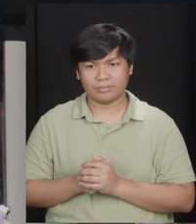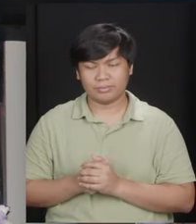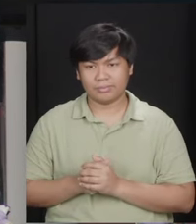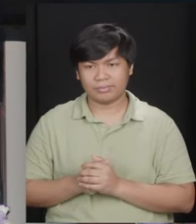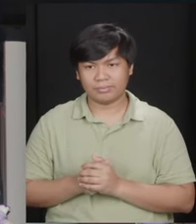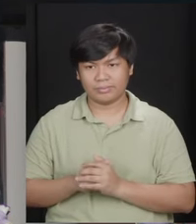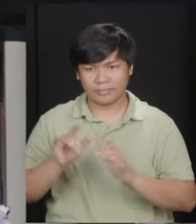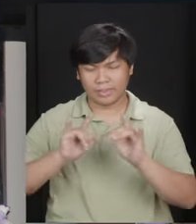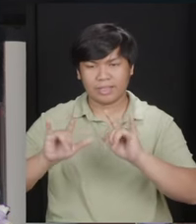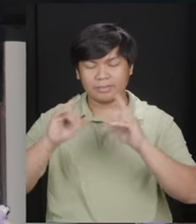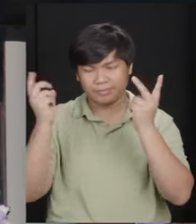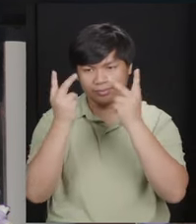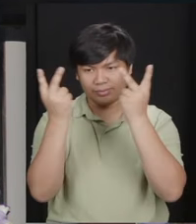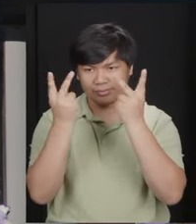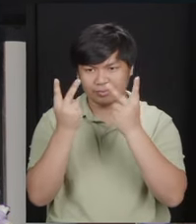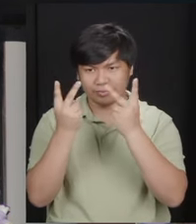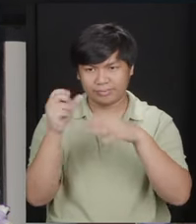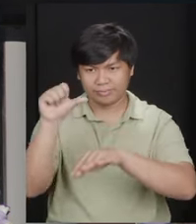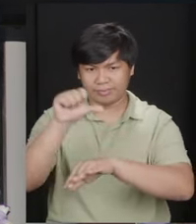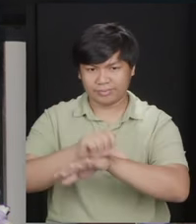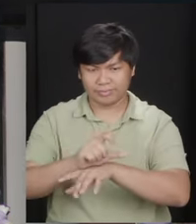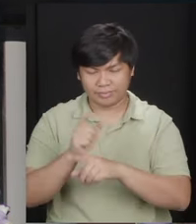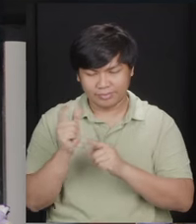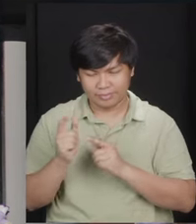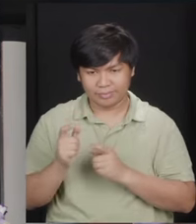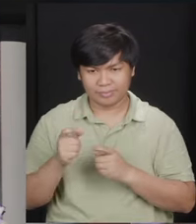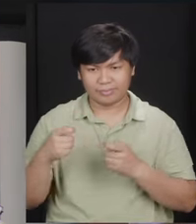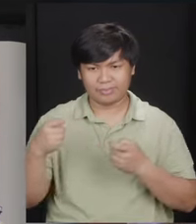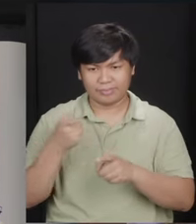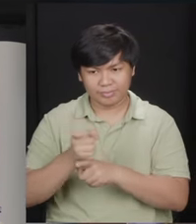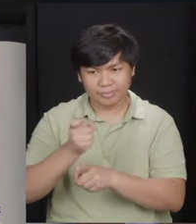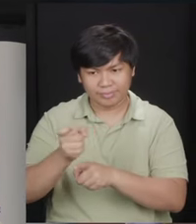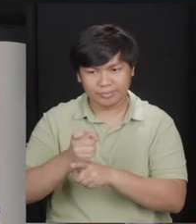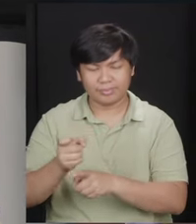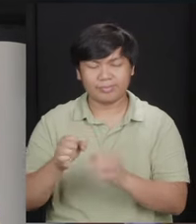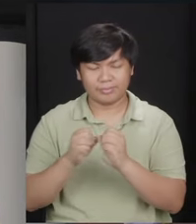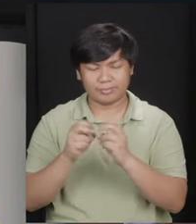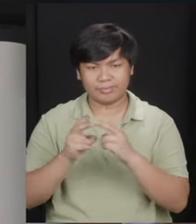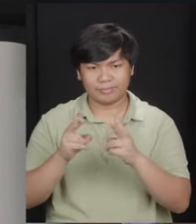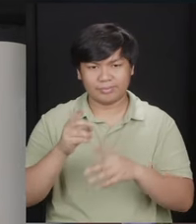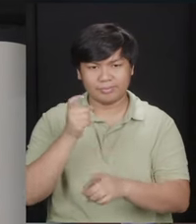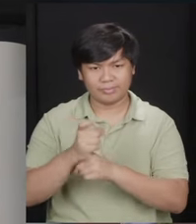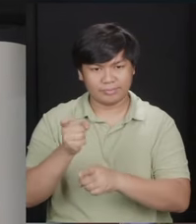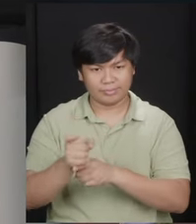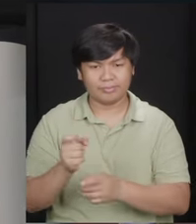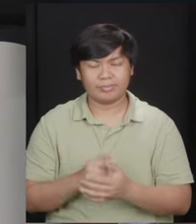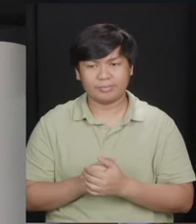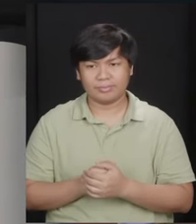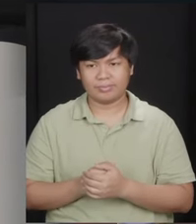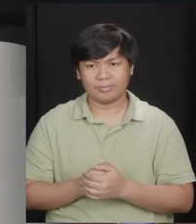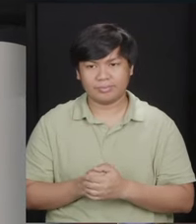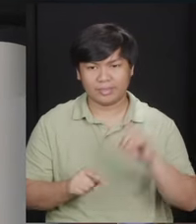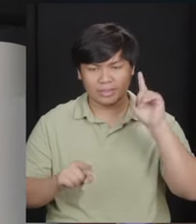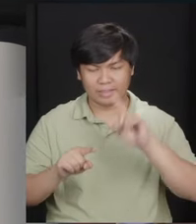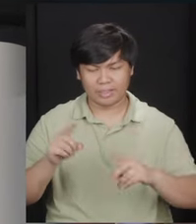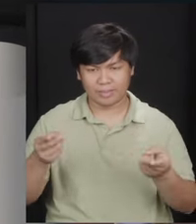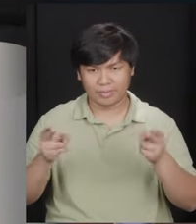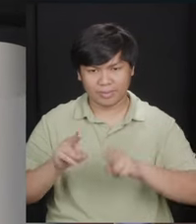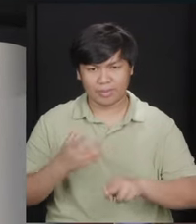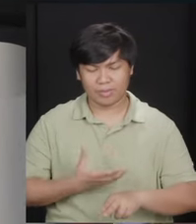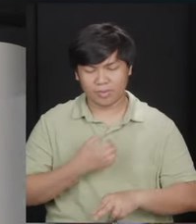won over crime, even over crime. Impossible in our strength.